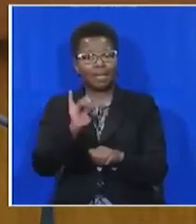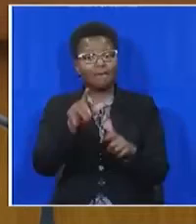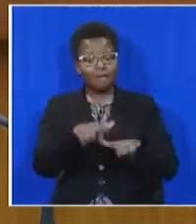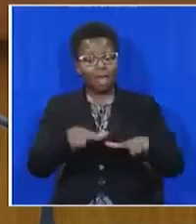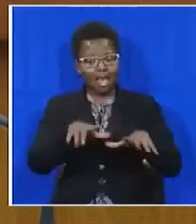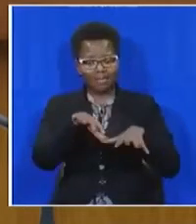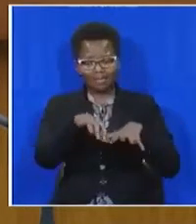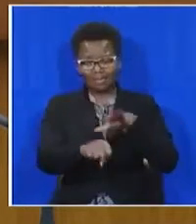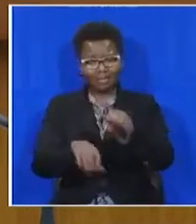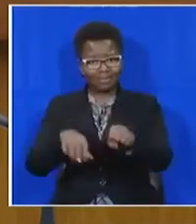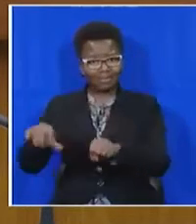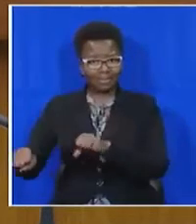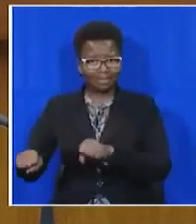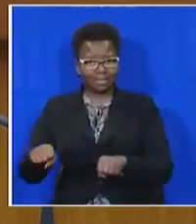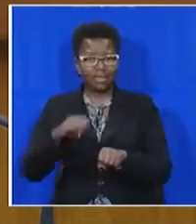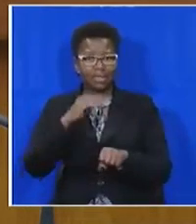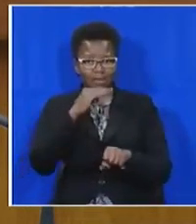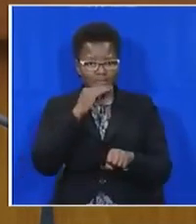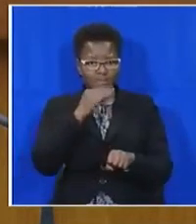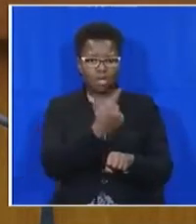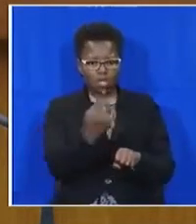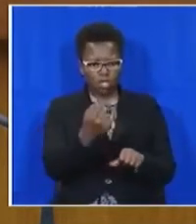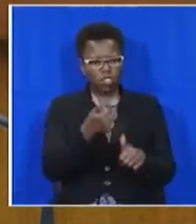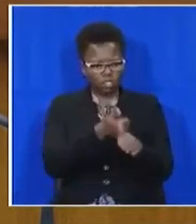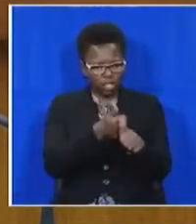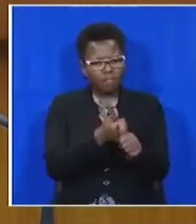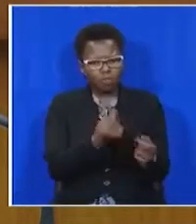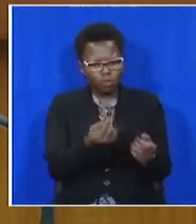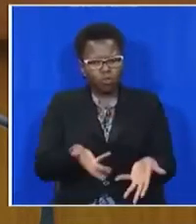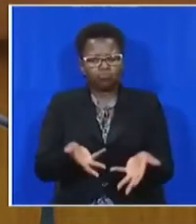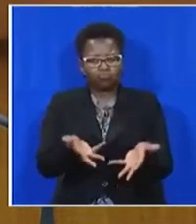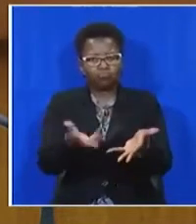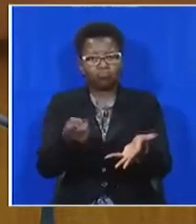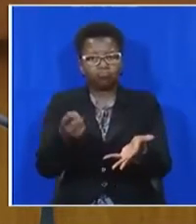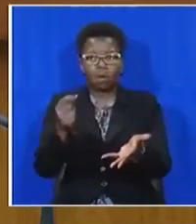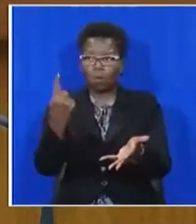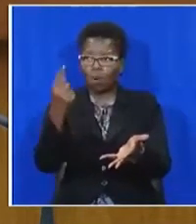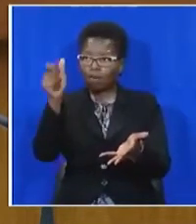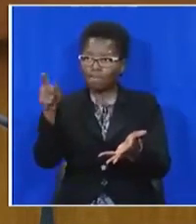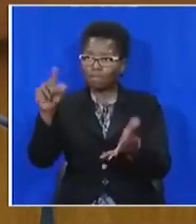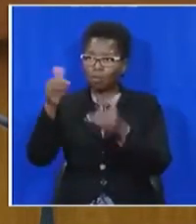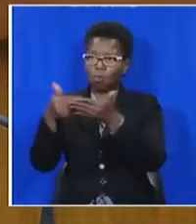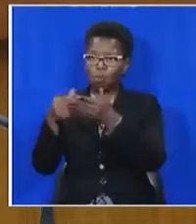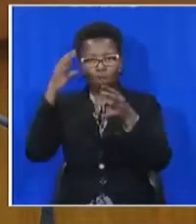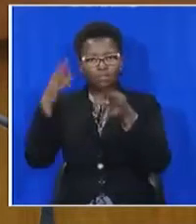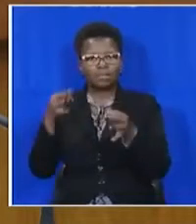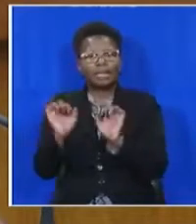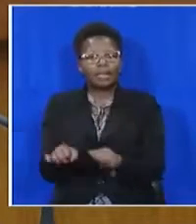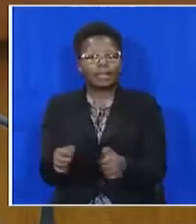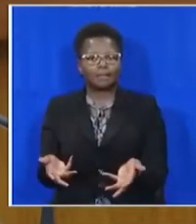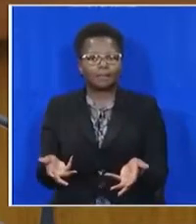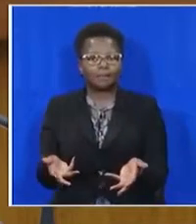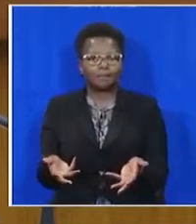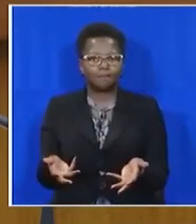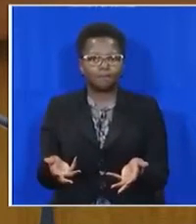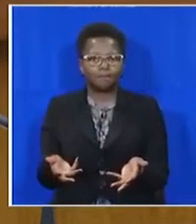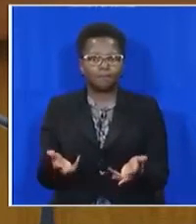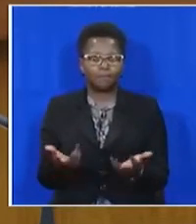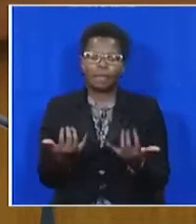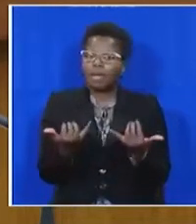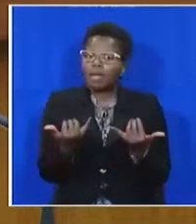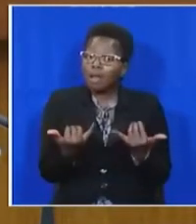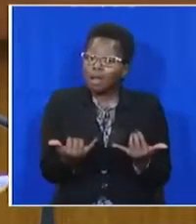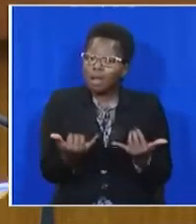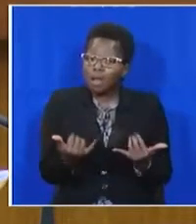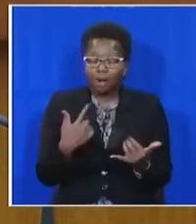are then saying each one for himself or herself, and the devil takes the hindmost, close quote. So we are saying, how